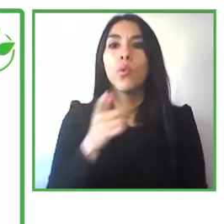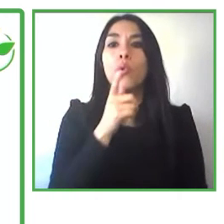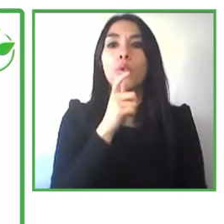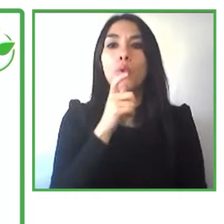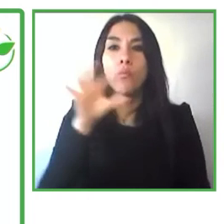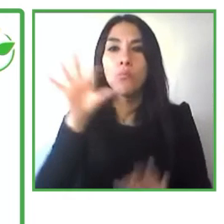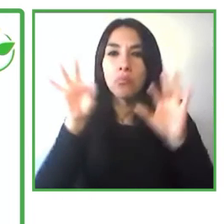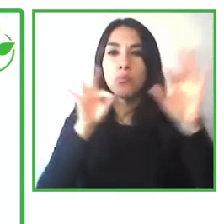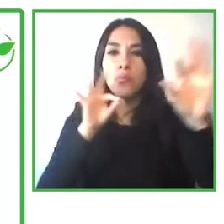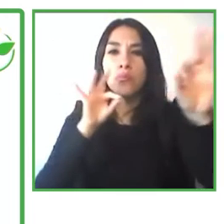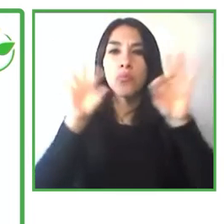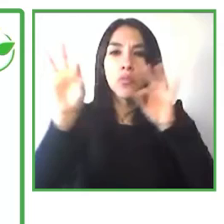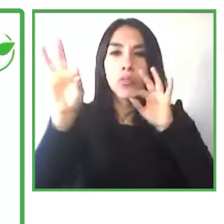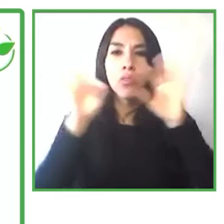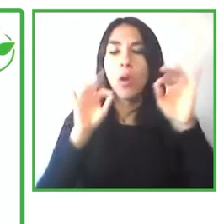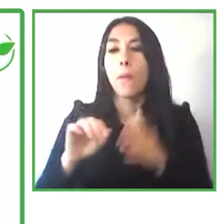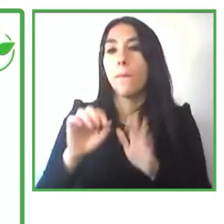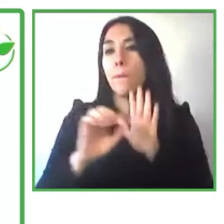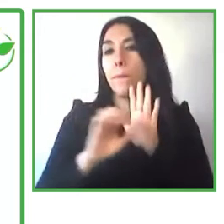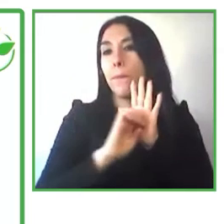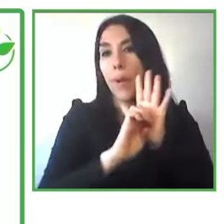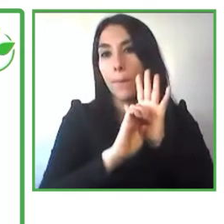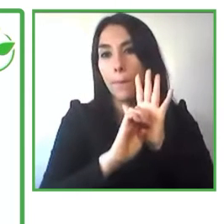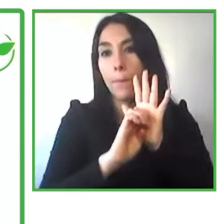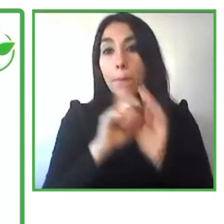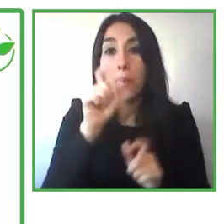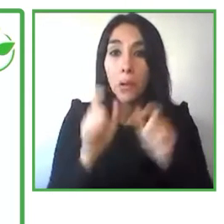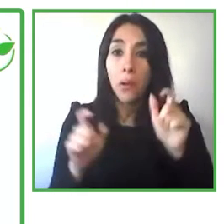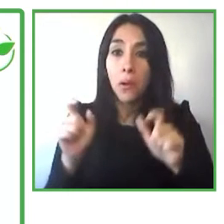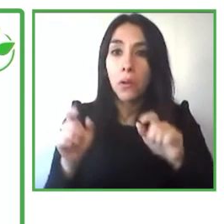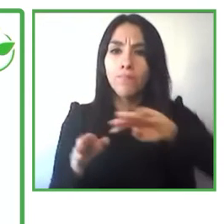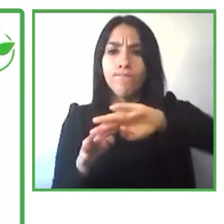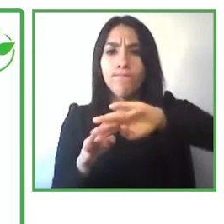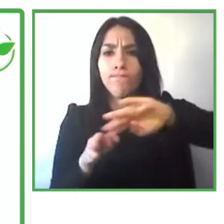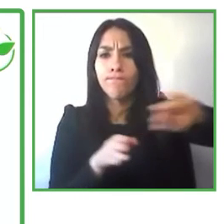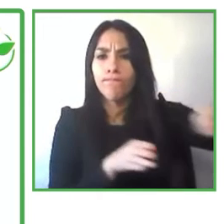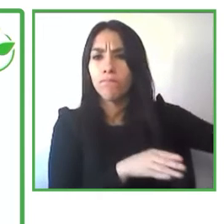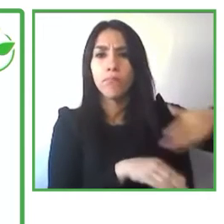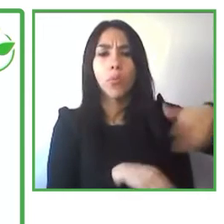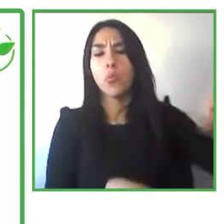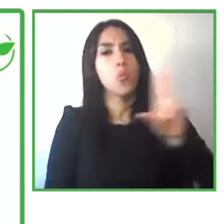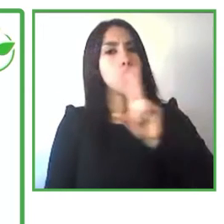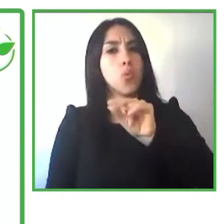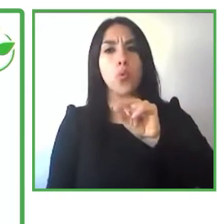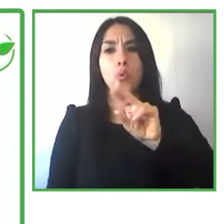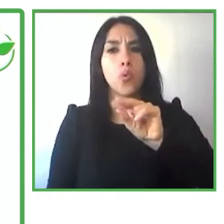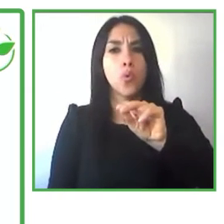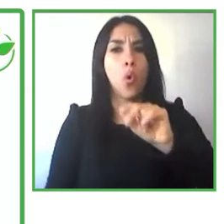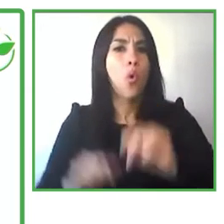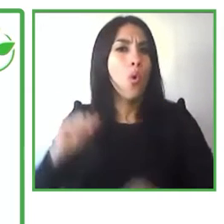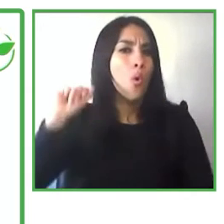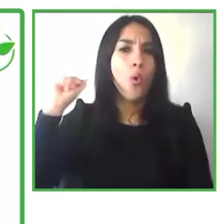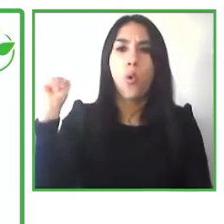companies on digital accessibility, which is still for many companies quite a challenge. We address topics